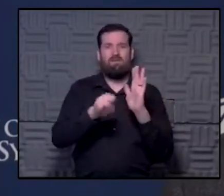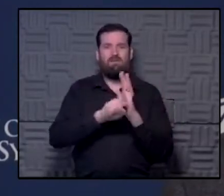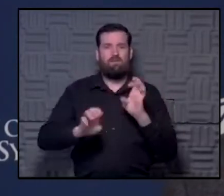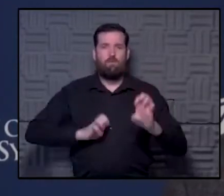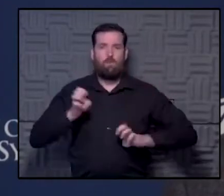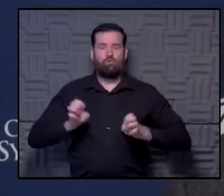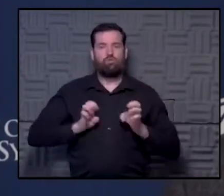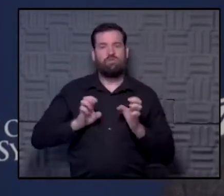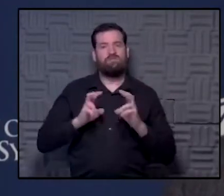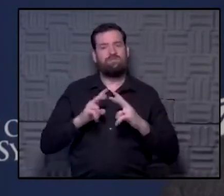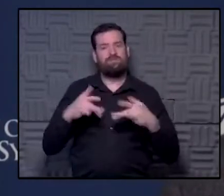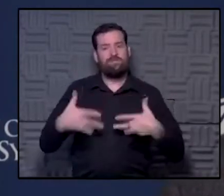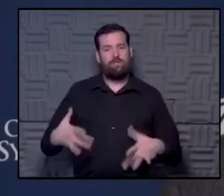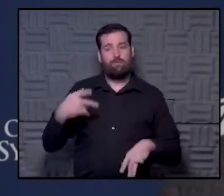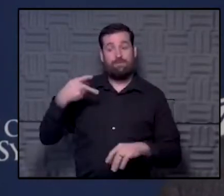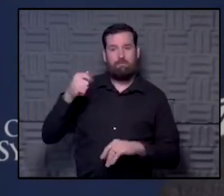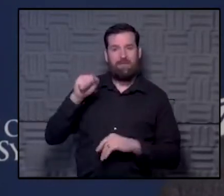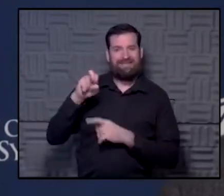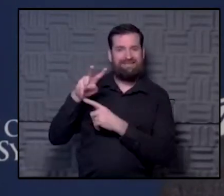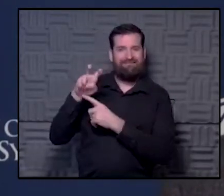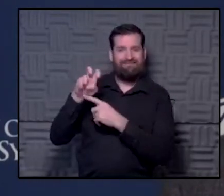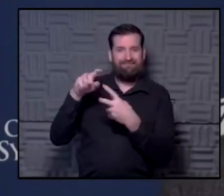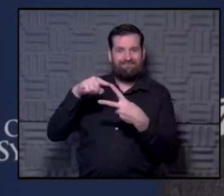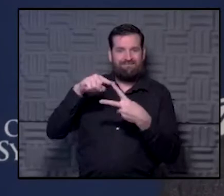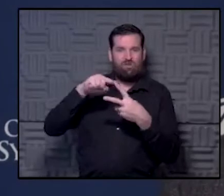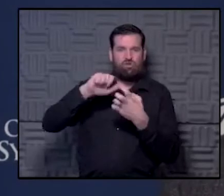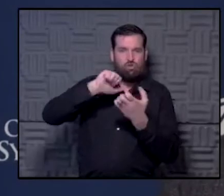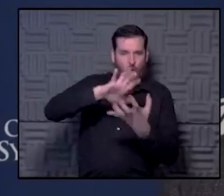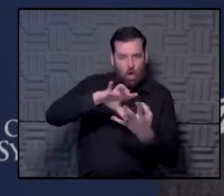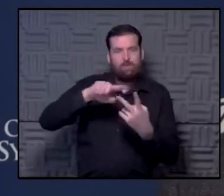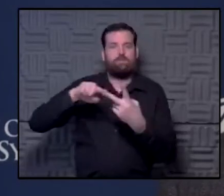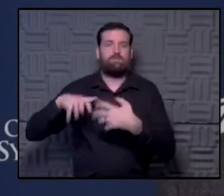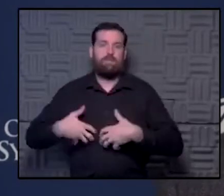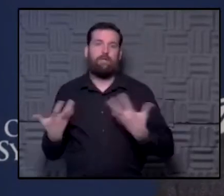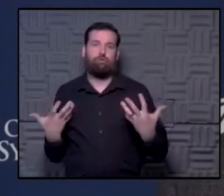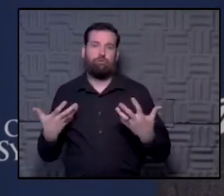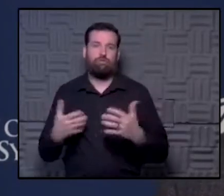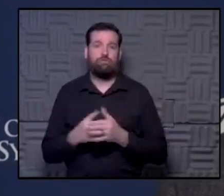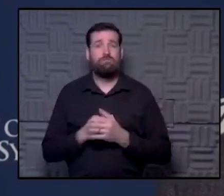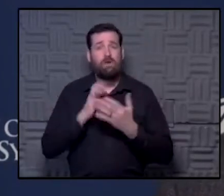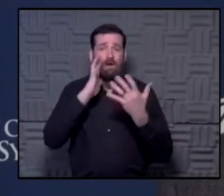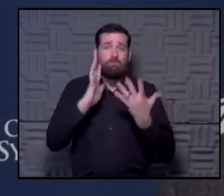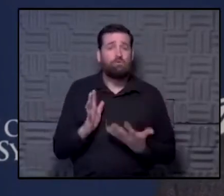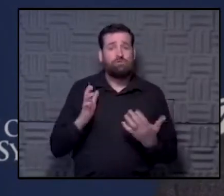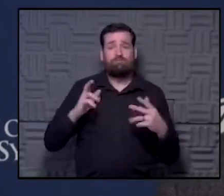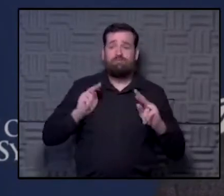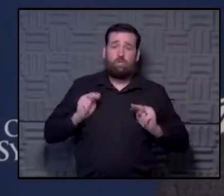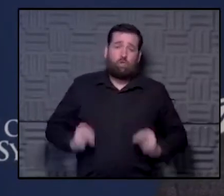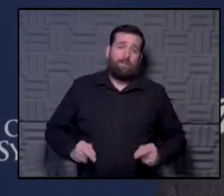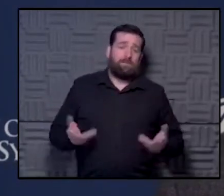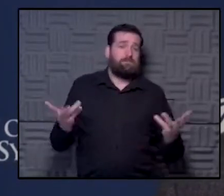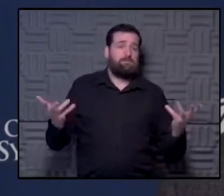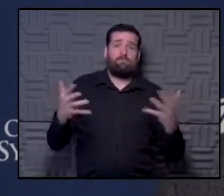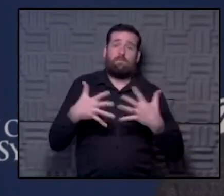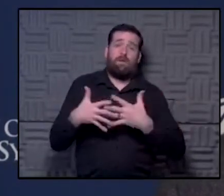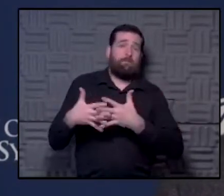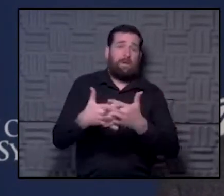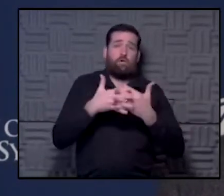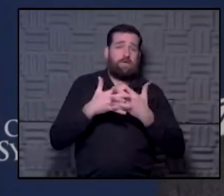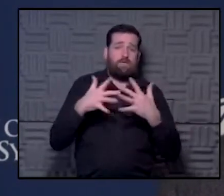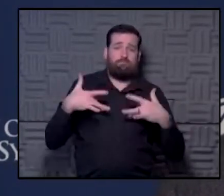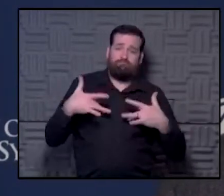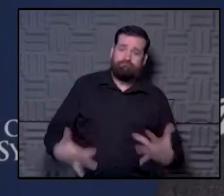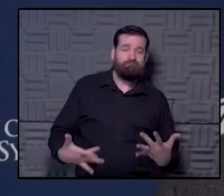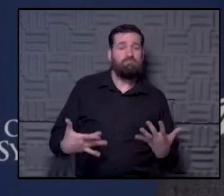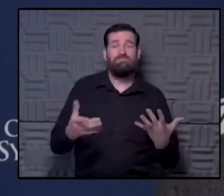very passive in nature. And I think, unfortunately, human nature is what it is, and the American way is what it is. And there are going to be